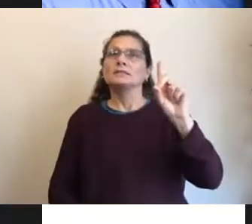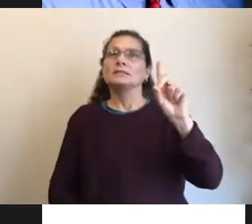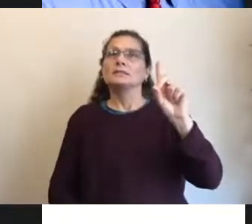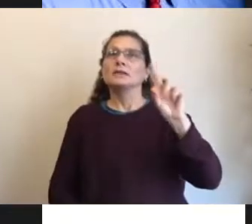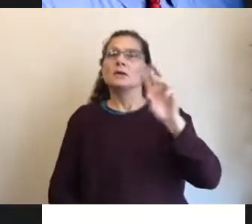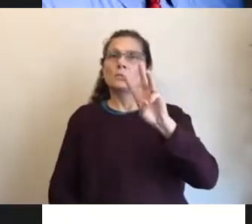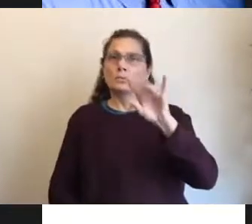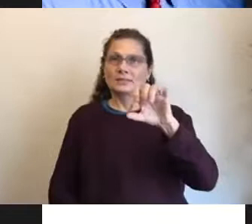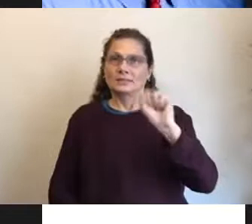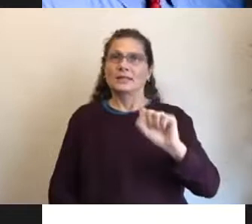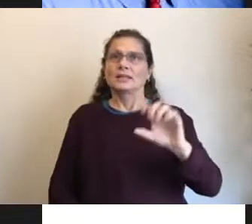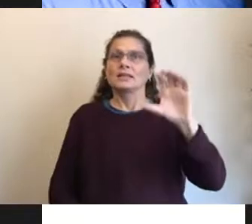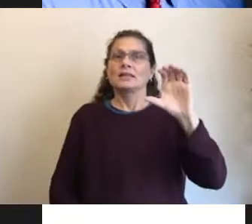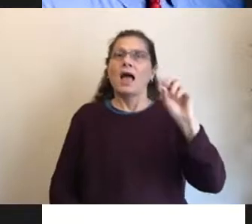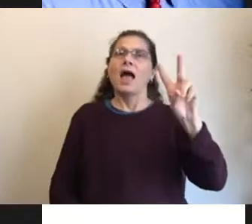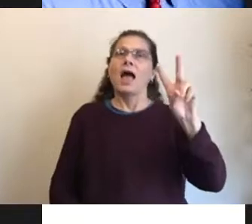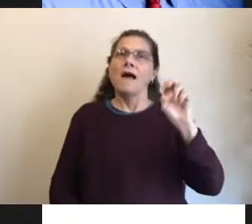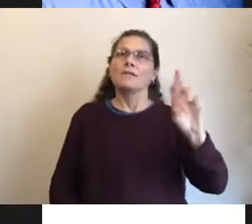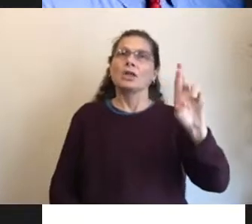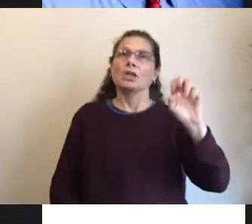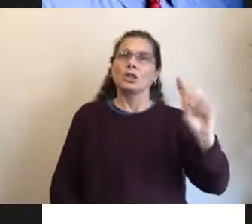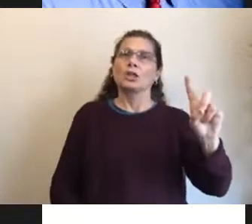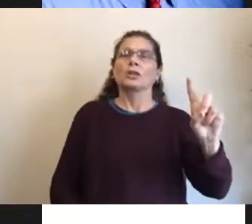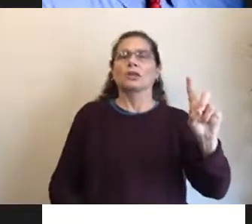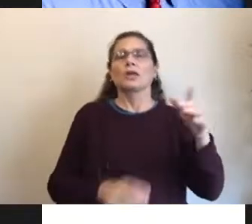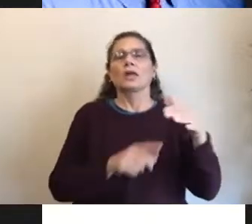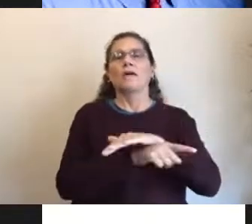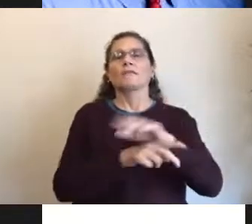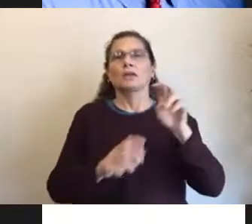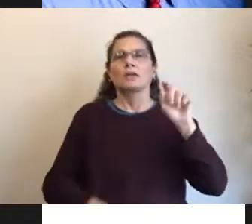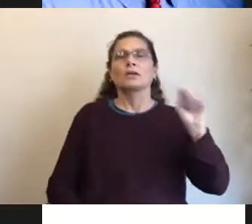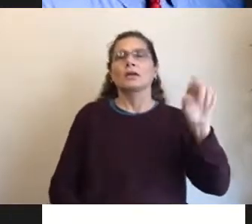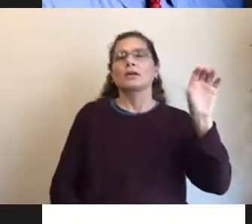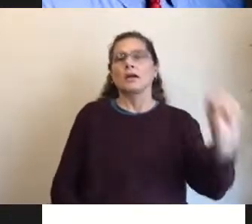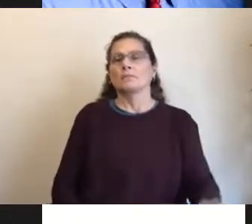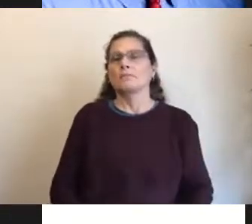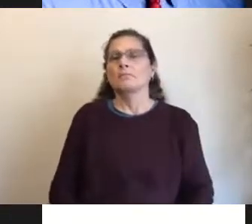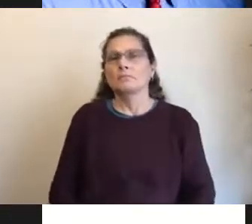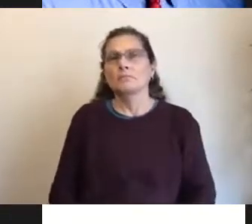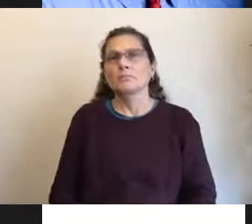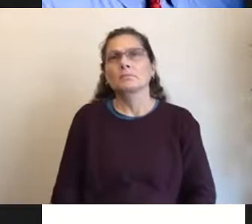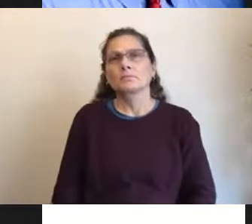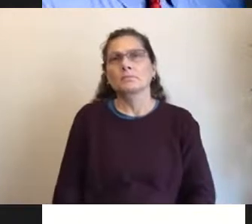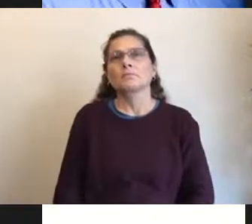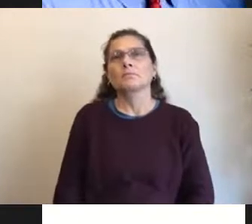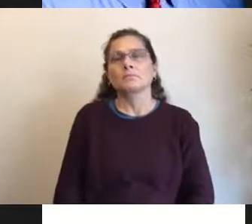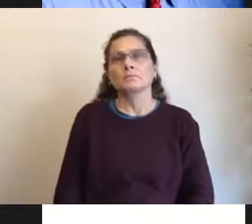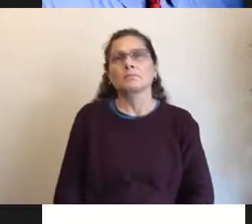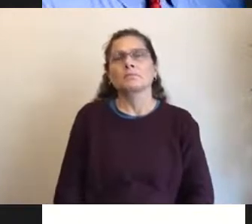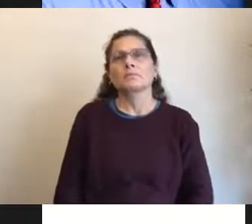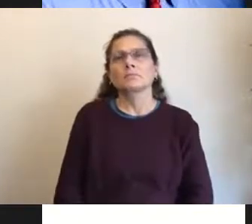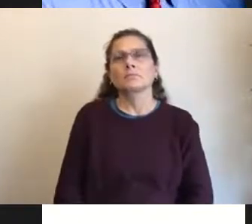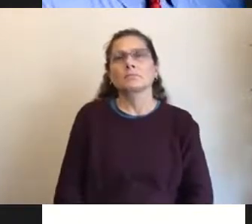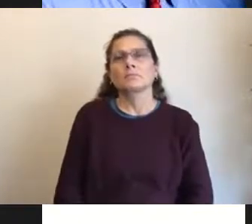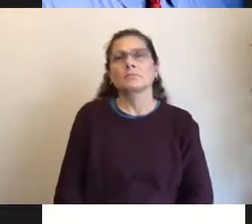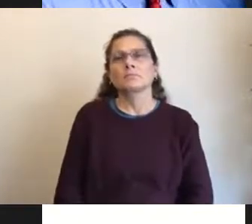Thank you, Cheryl. Our first question from the media comes from Dan Malloy at Spectrum News 1 for Dr. Weston and Director Rausch. When